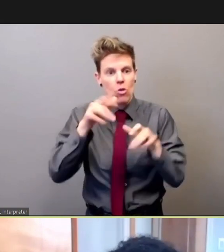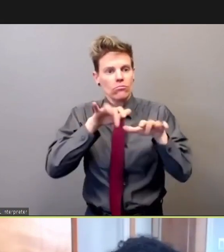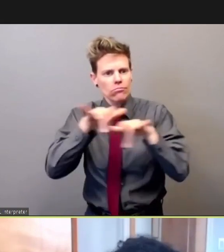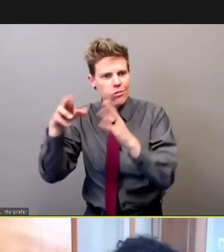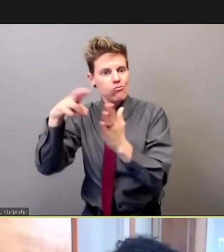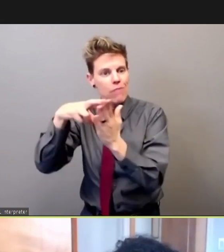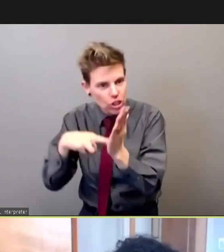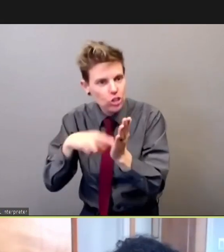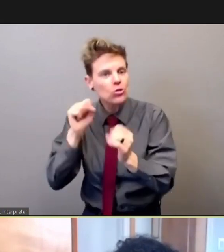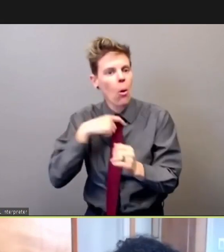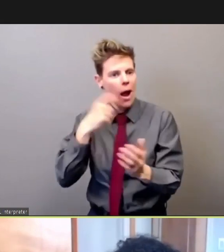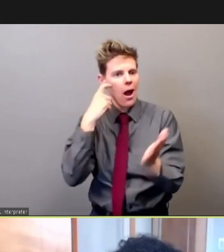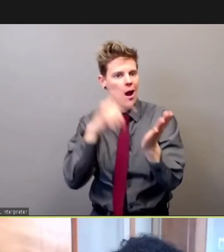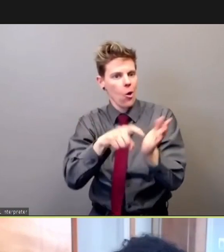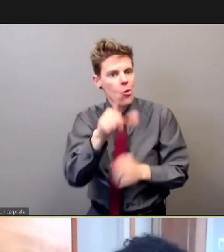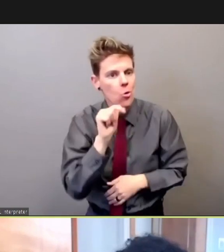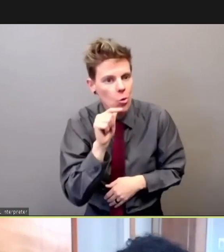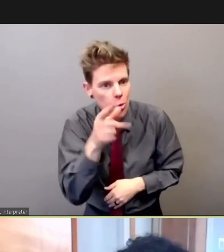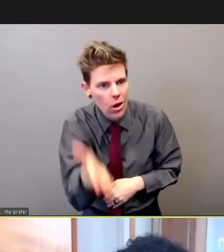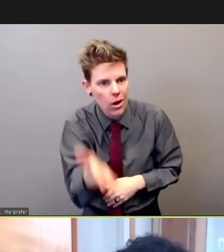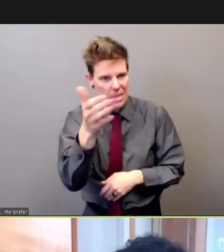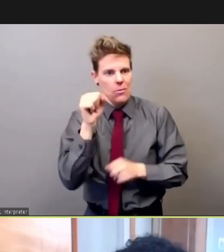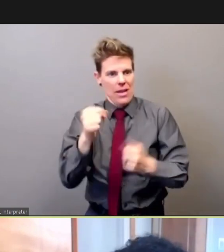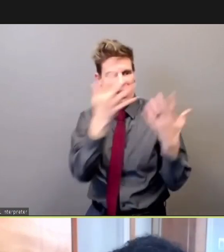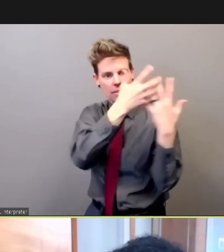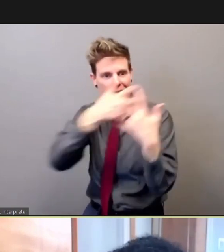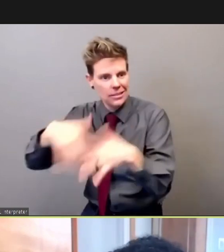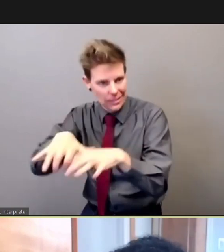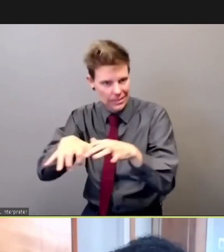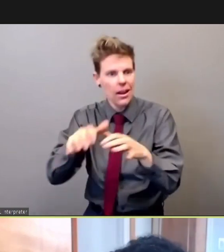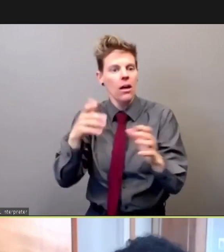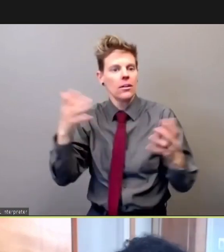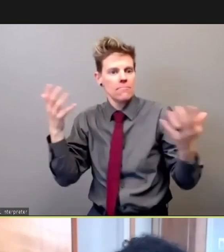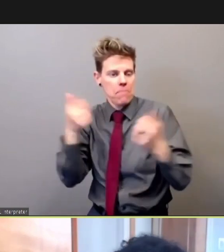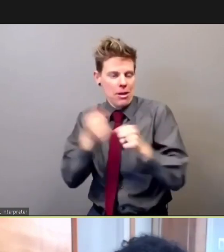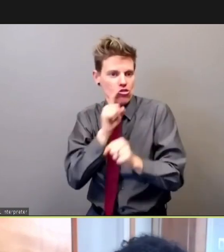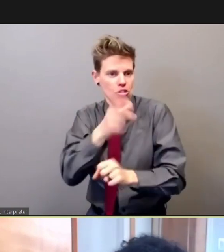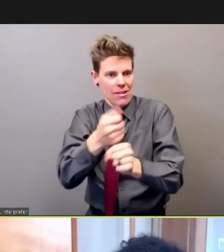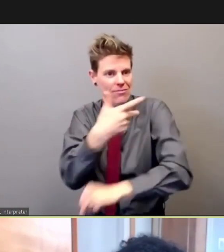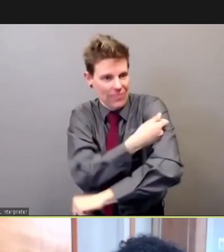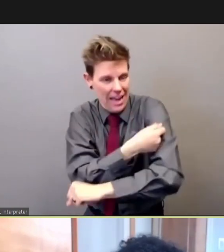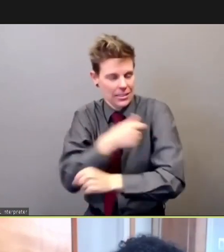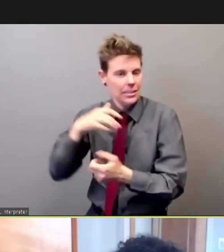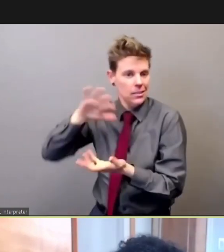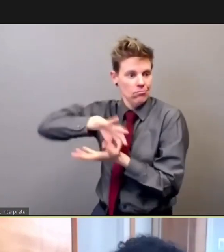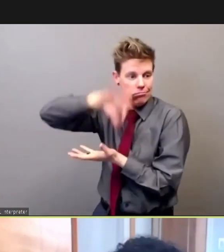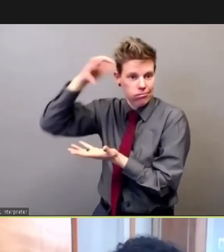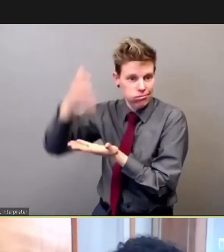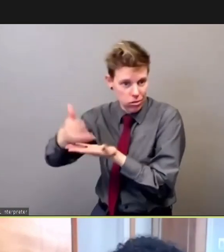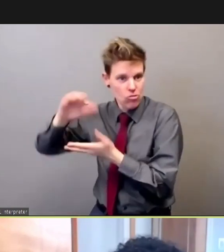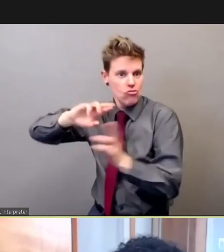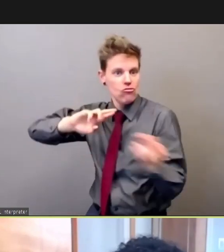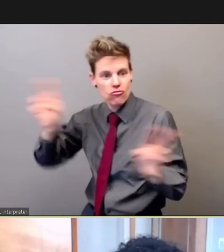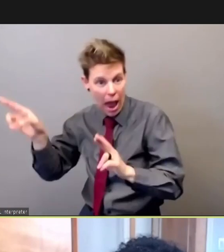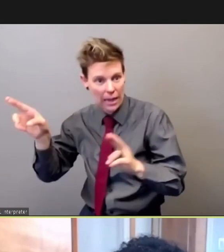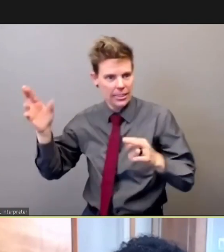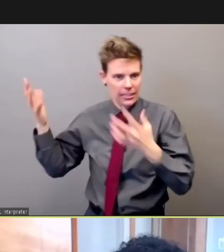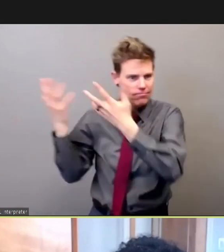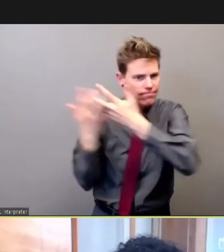to expire. So it's really about working with the counties closely on throughput. And that's certainly a part of our